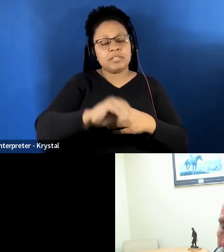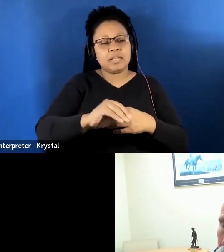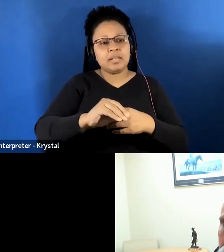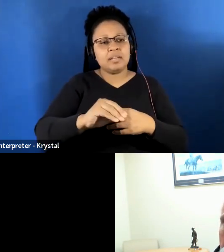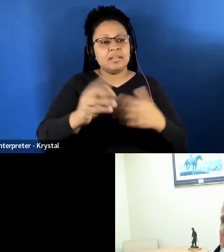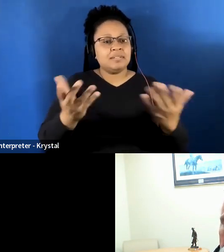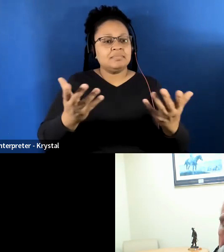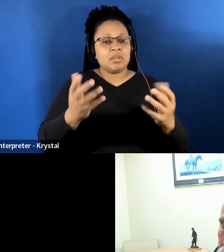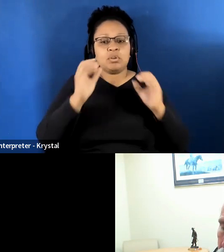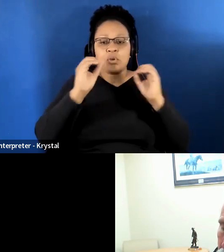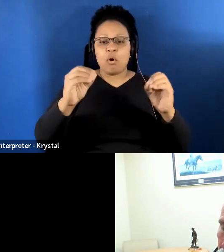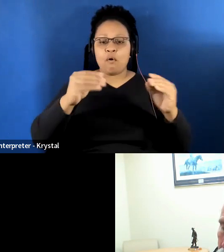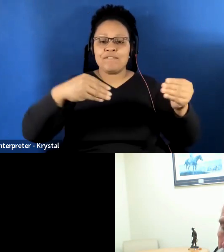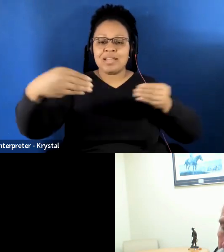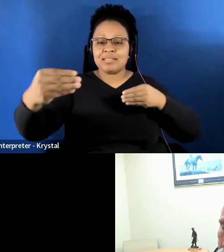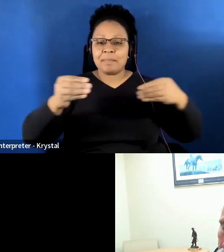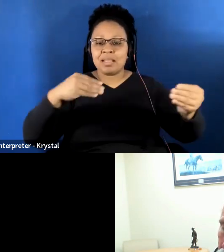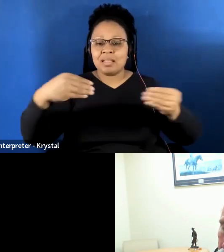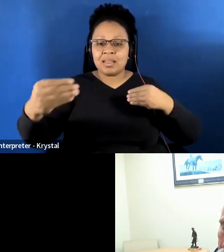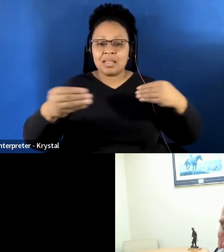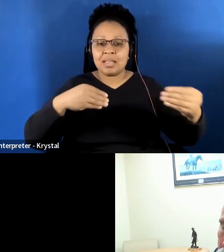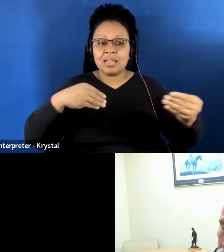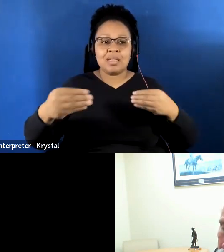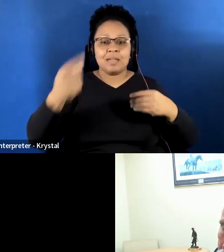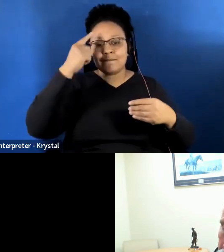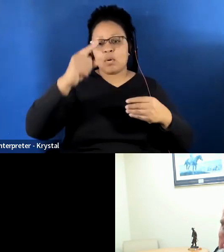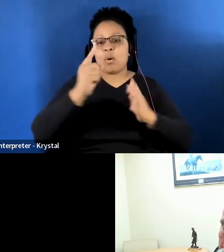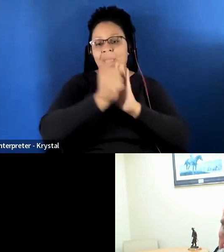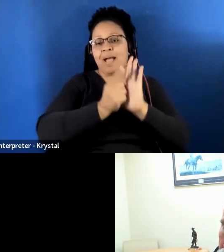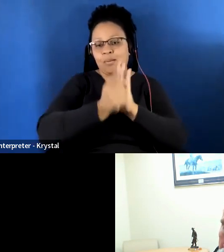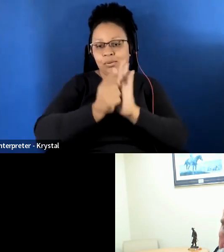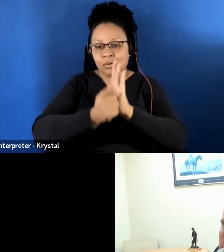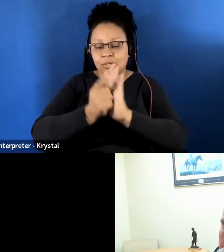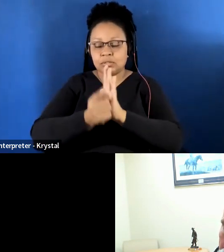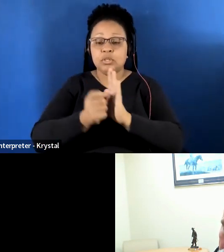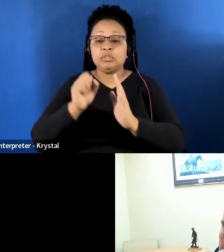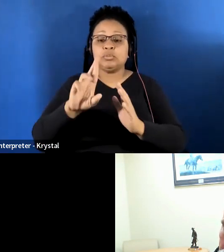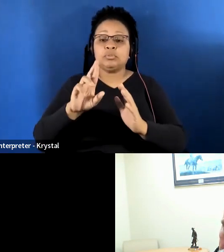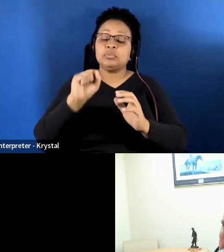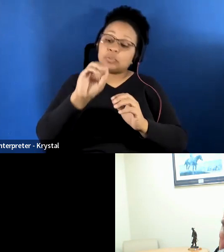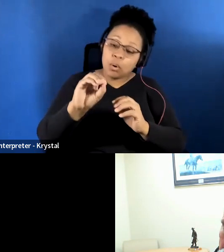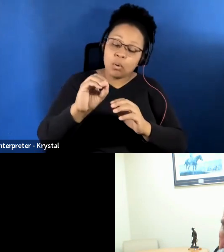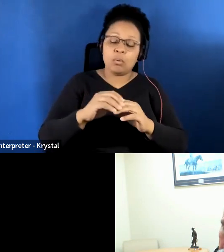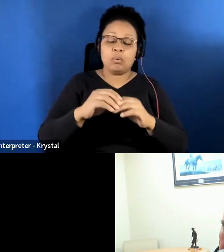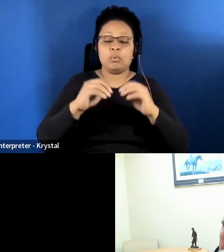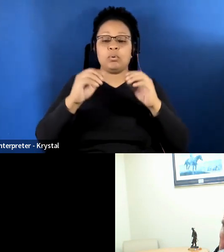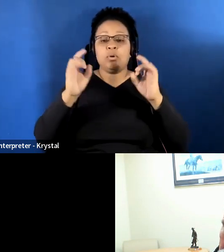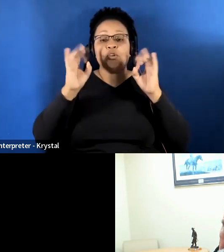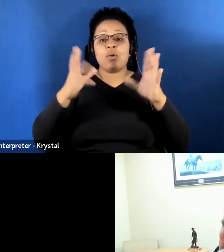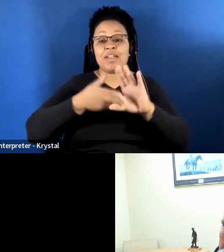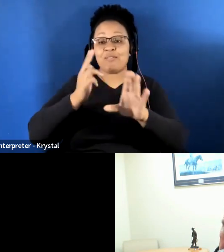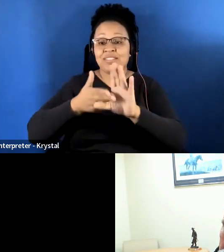of flexibility of putting in their hours. And so the Great Resignation is